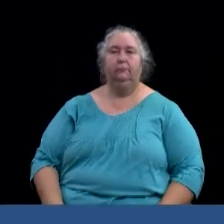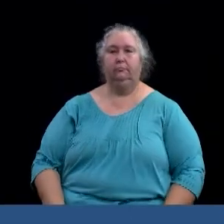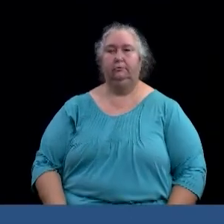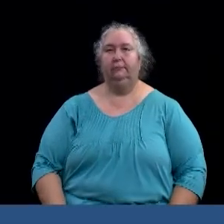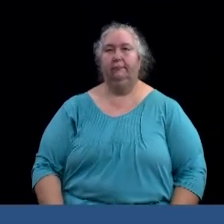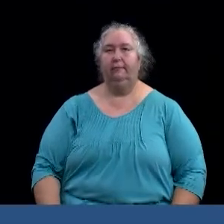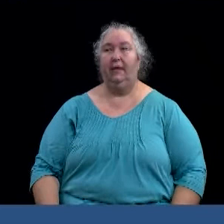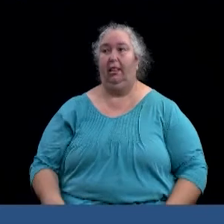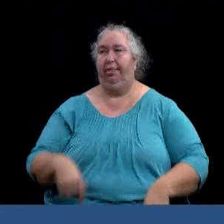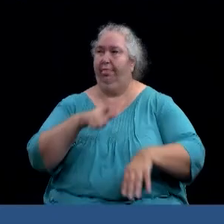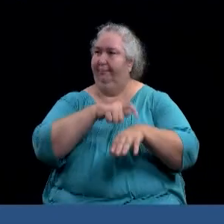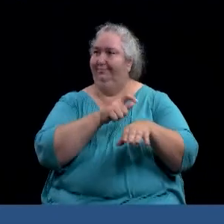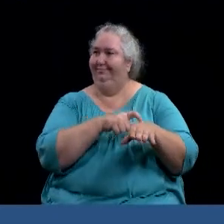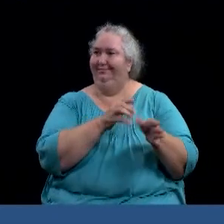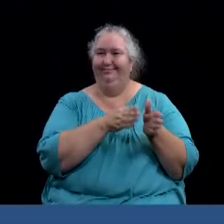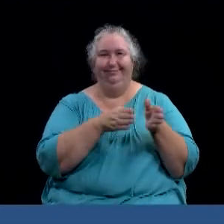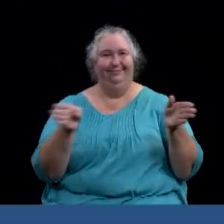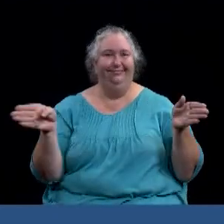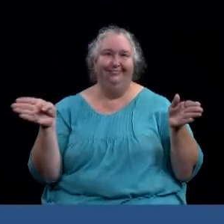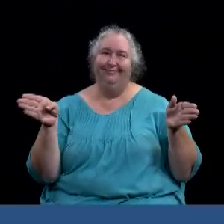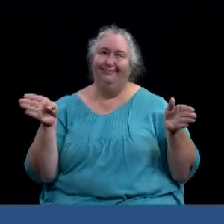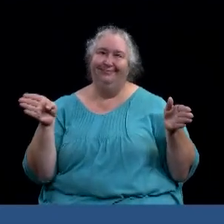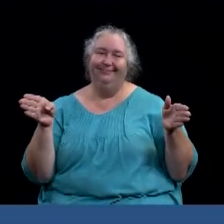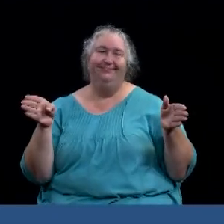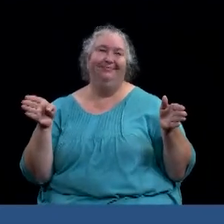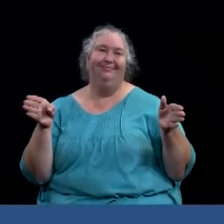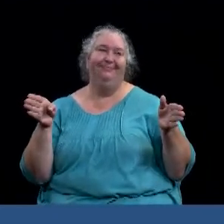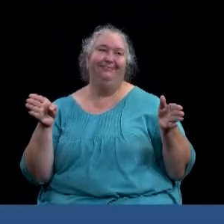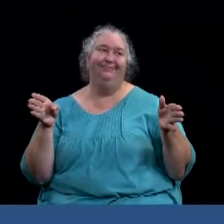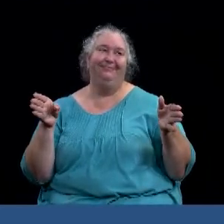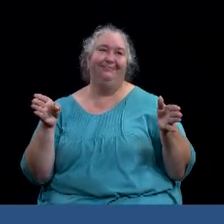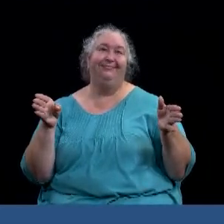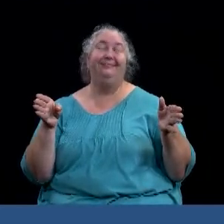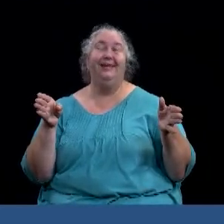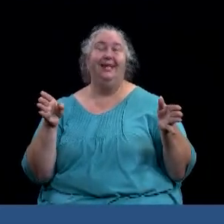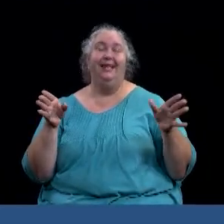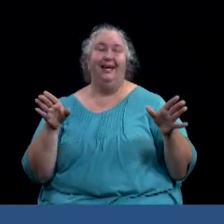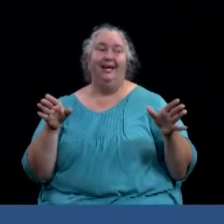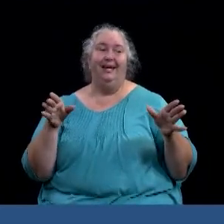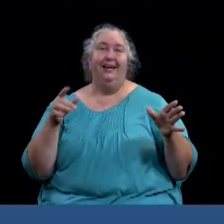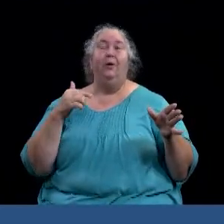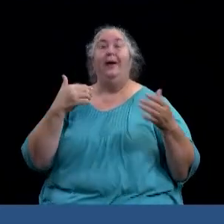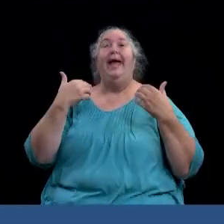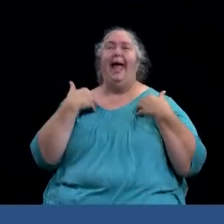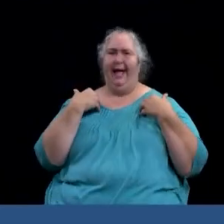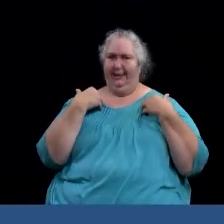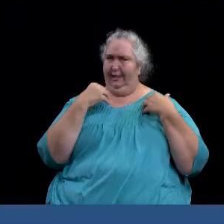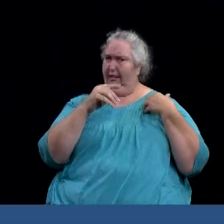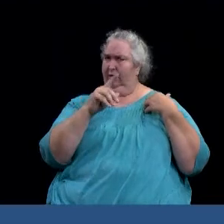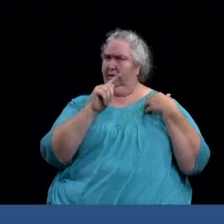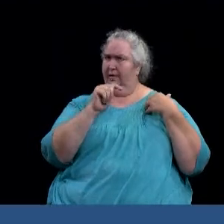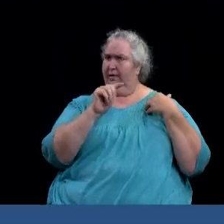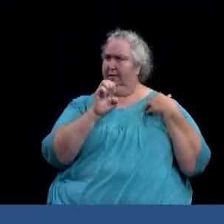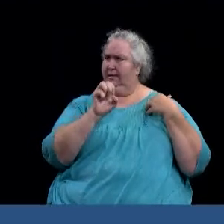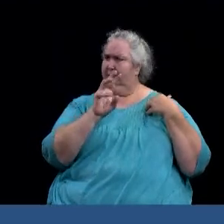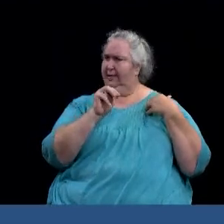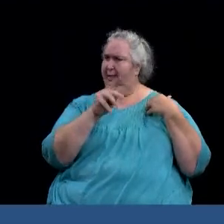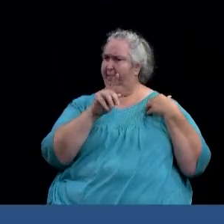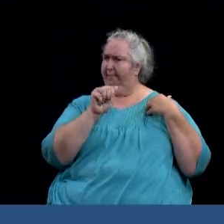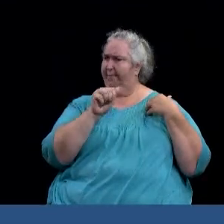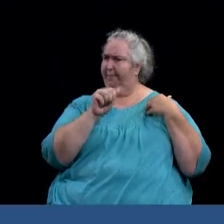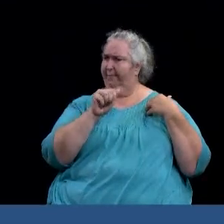Okay, so we've had the TEFRA hearing, which is, I'm sorry I talk in initials all the time, but it's the Tax Equity